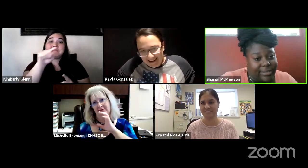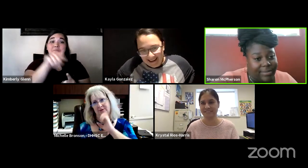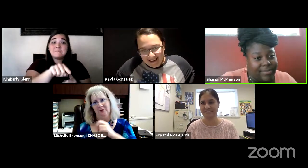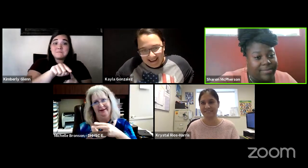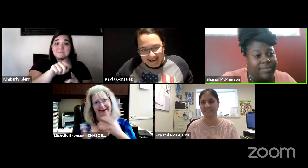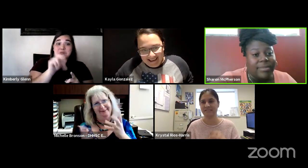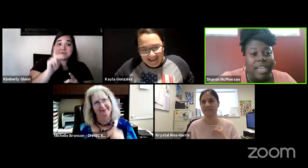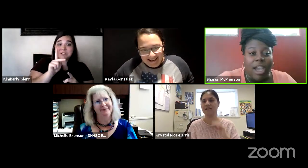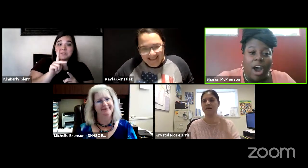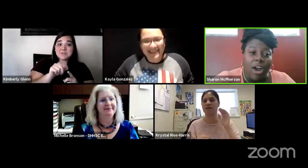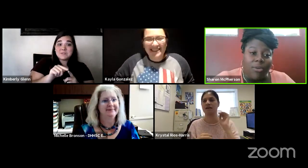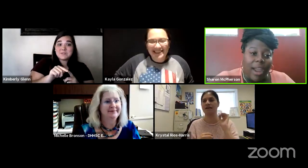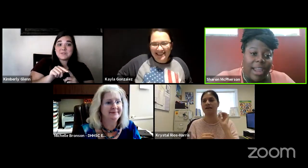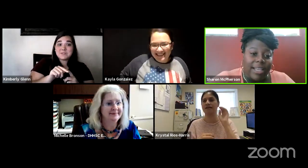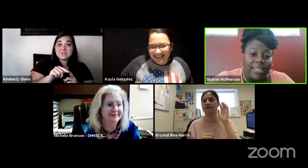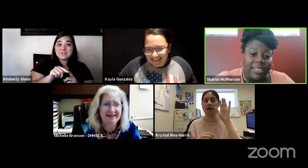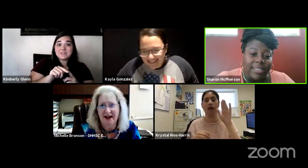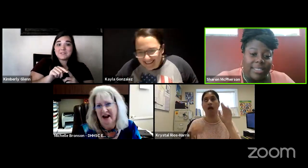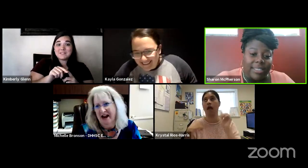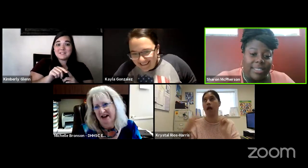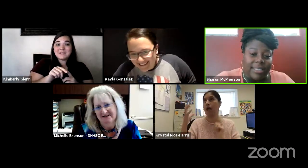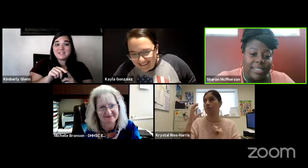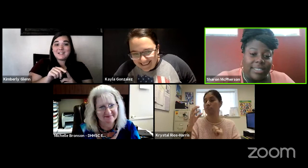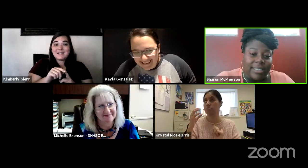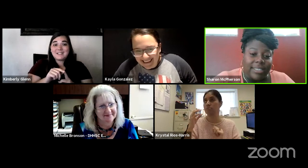Geraldine. All right.